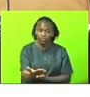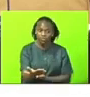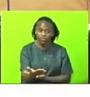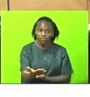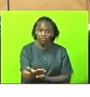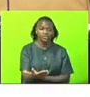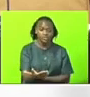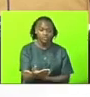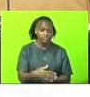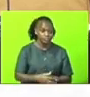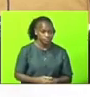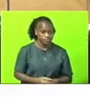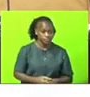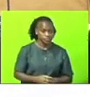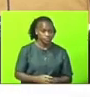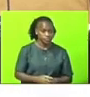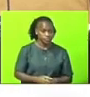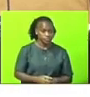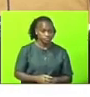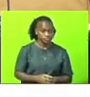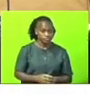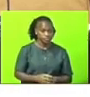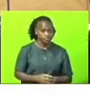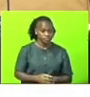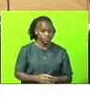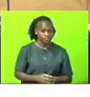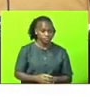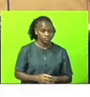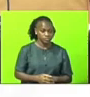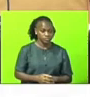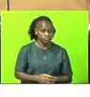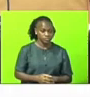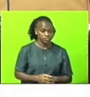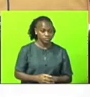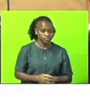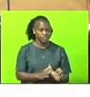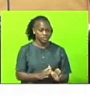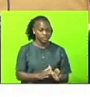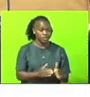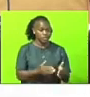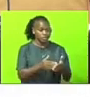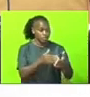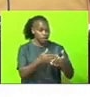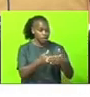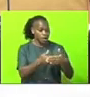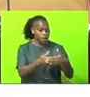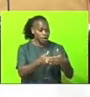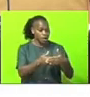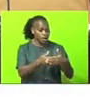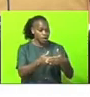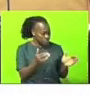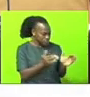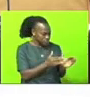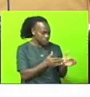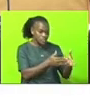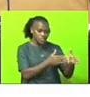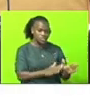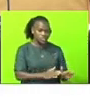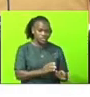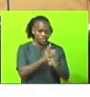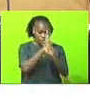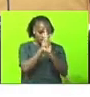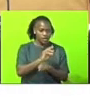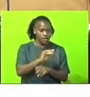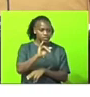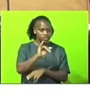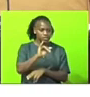And then it takes us straight to G. G says, if he leaves the party,